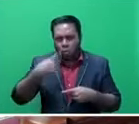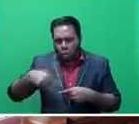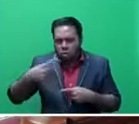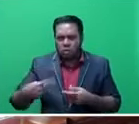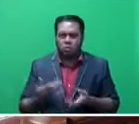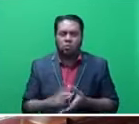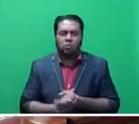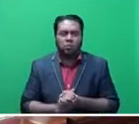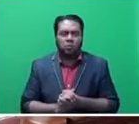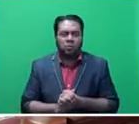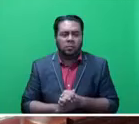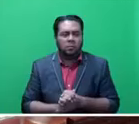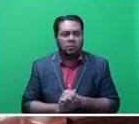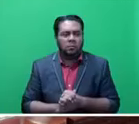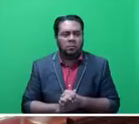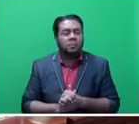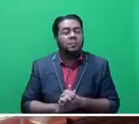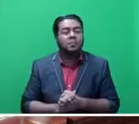proceedings.